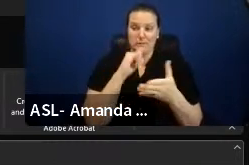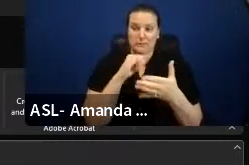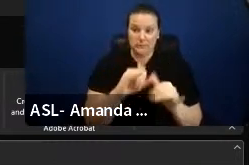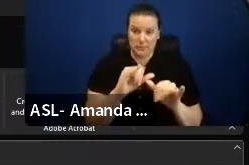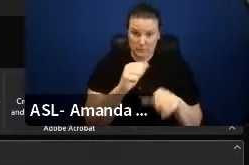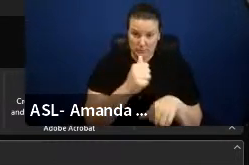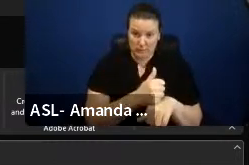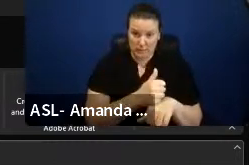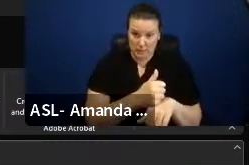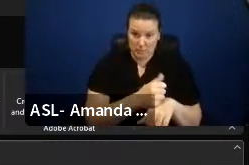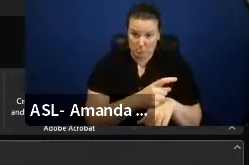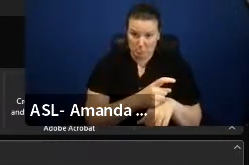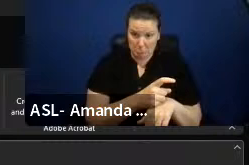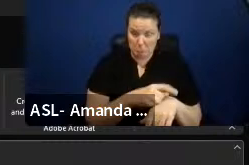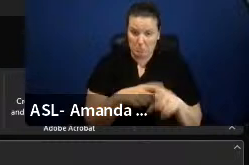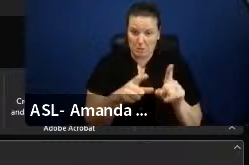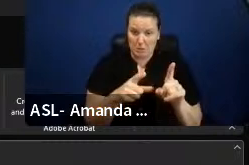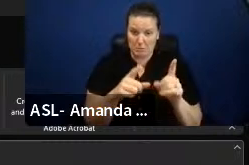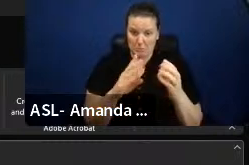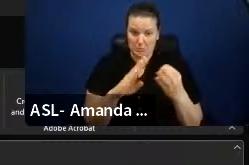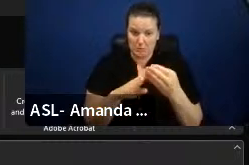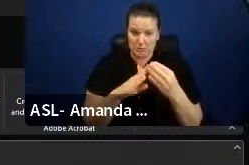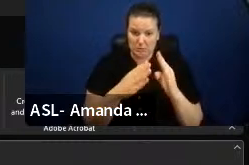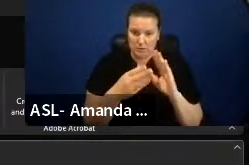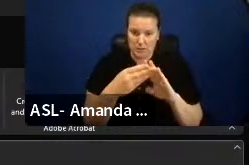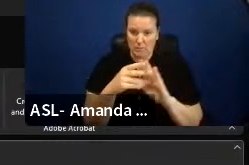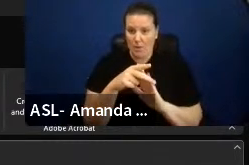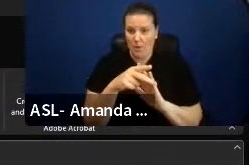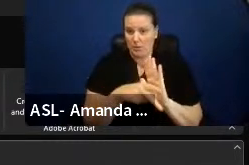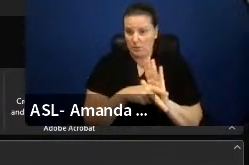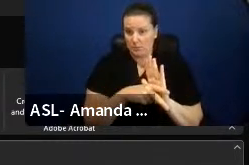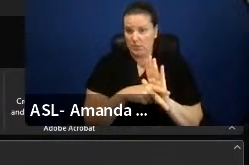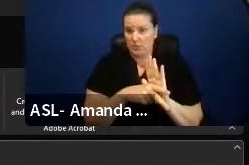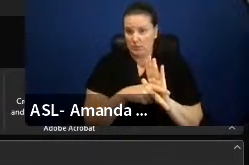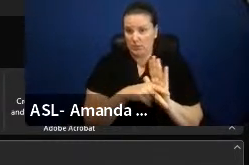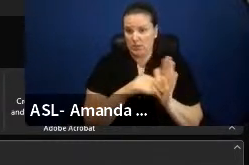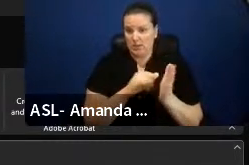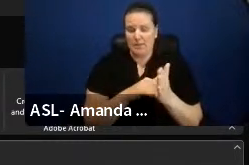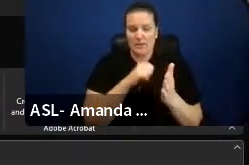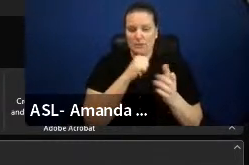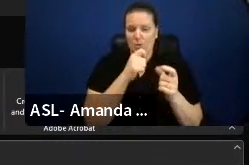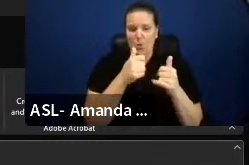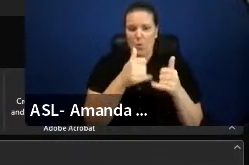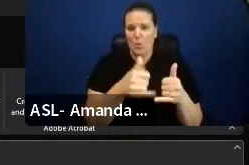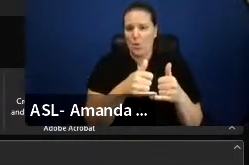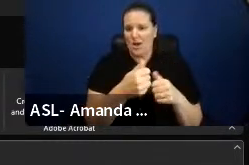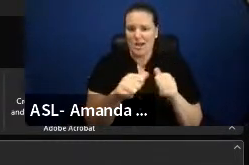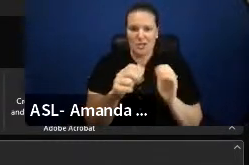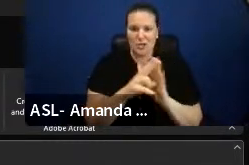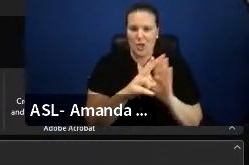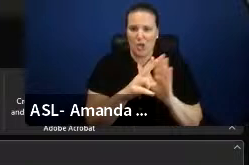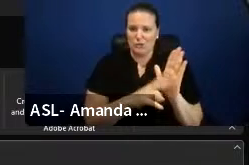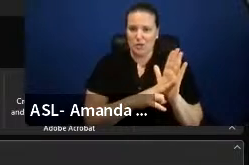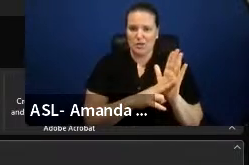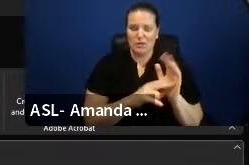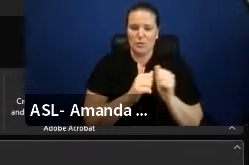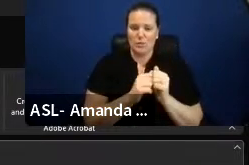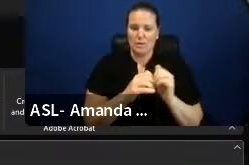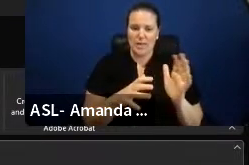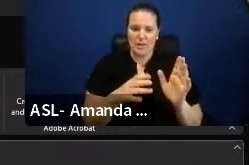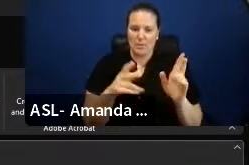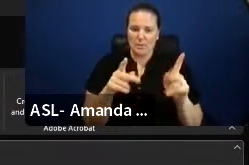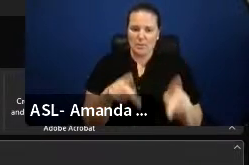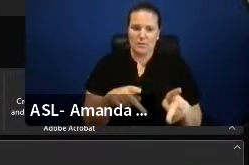a city's policy that they don't award any contracts without a